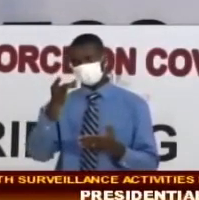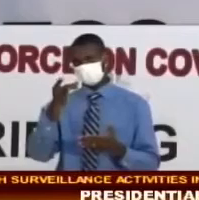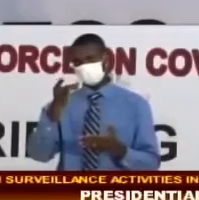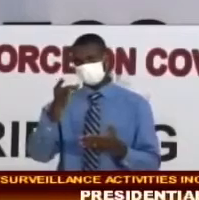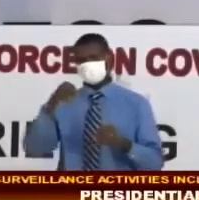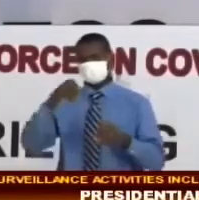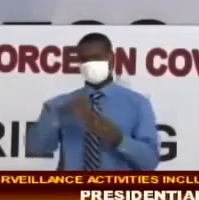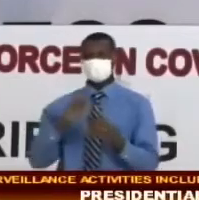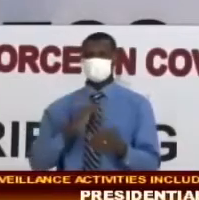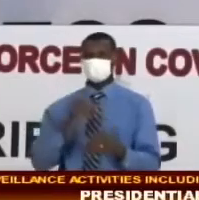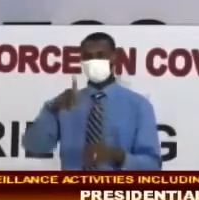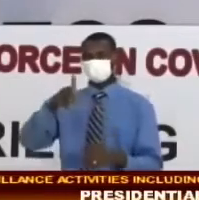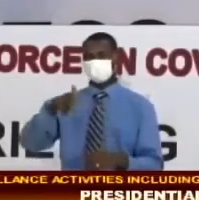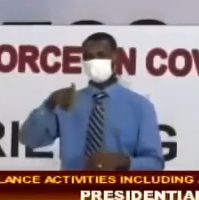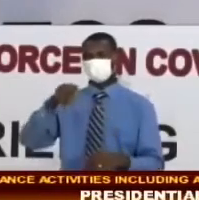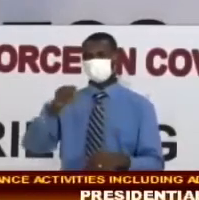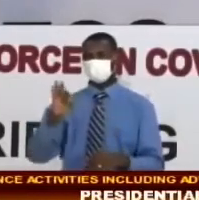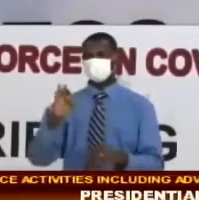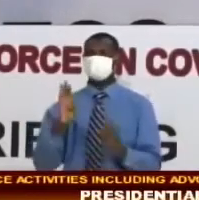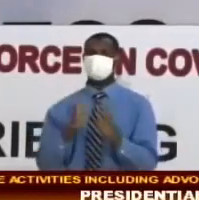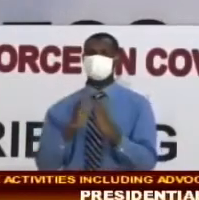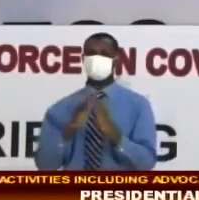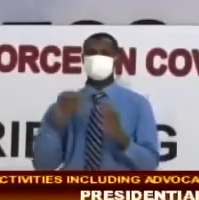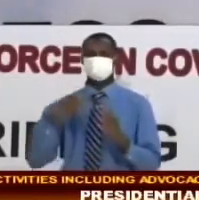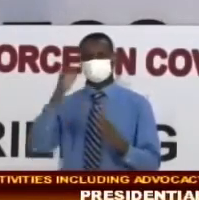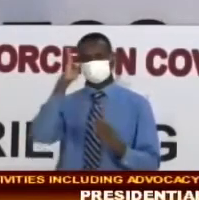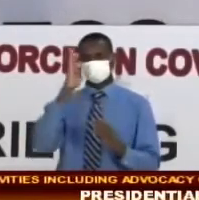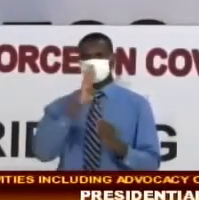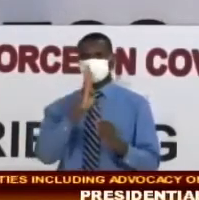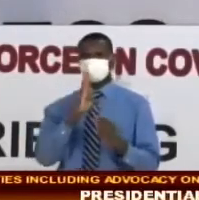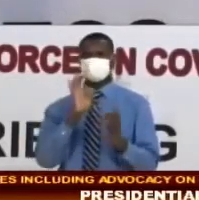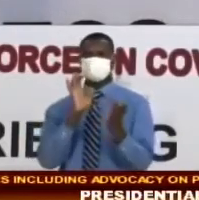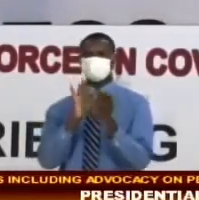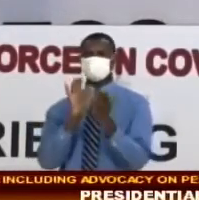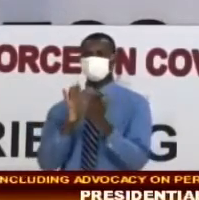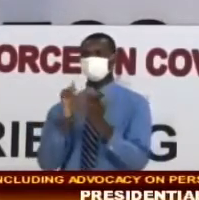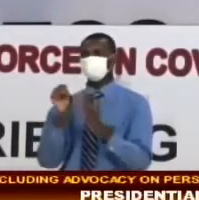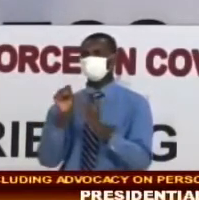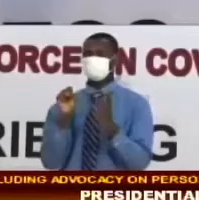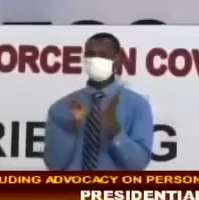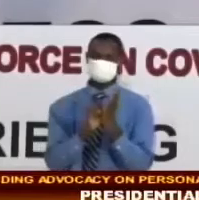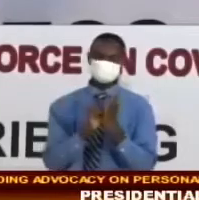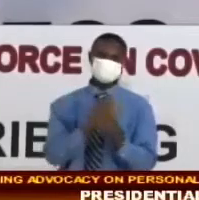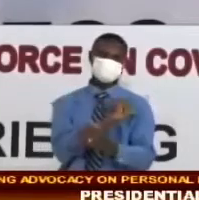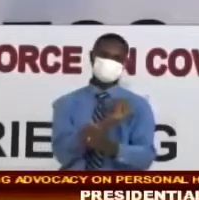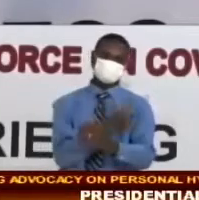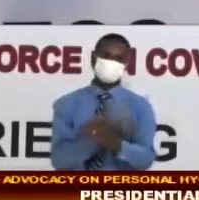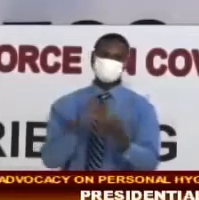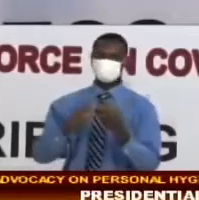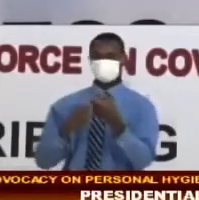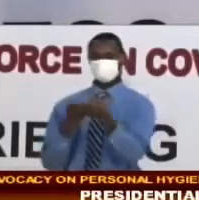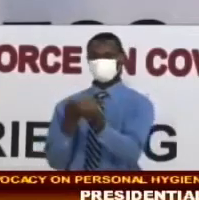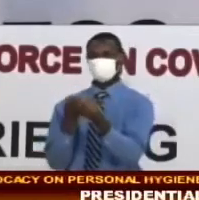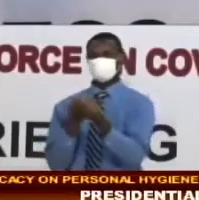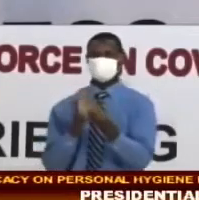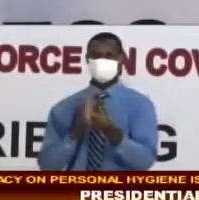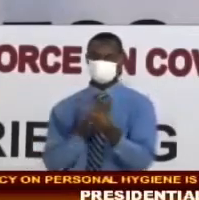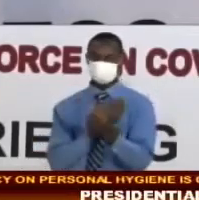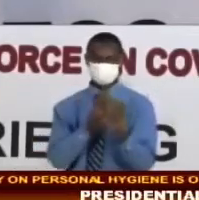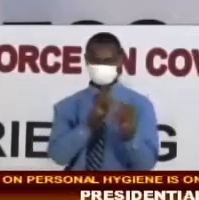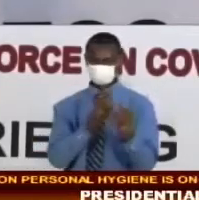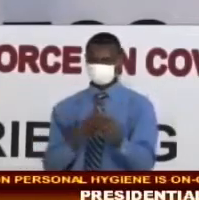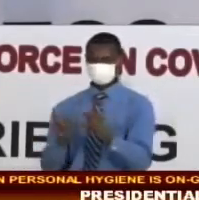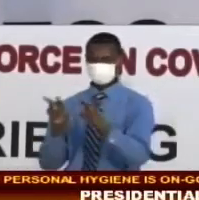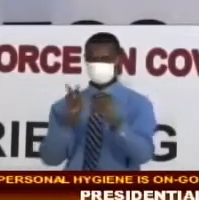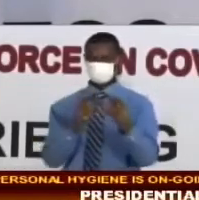meeting, and we will be reaching out to the state authorities to support enhanced surveillance.